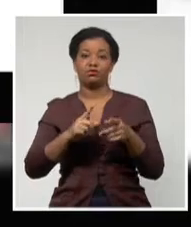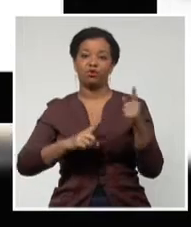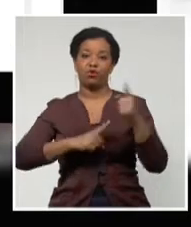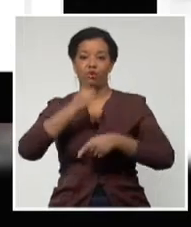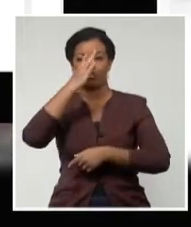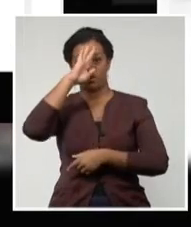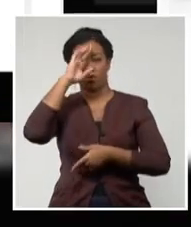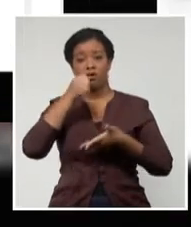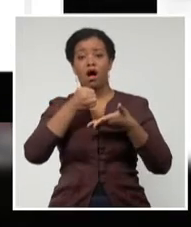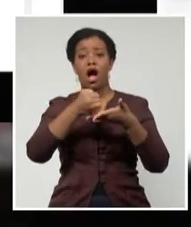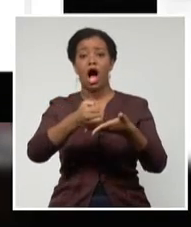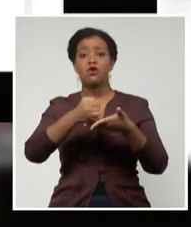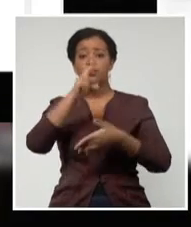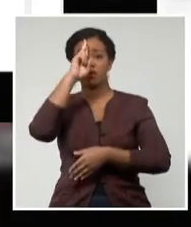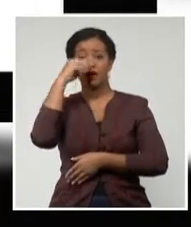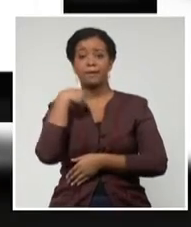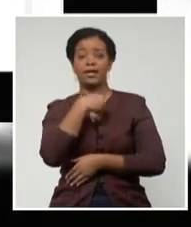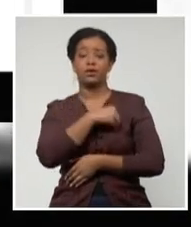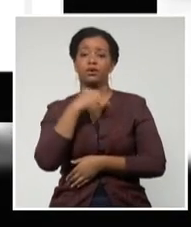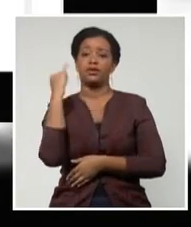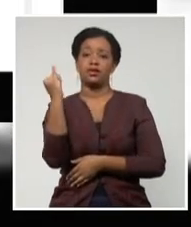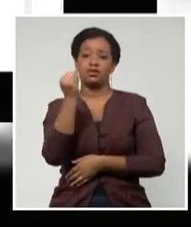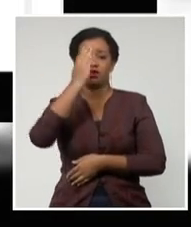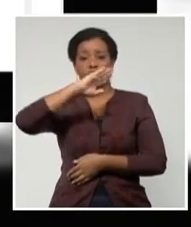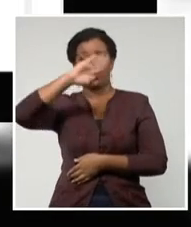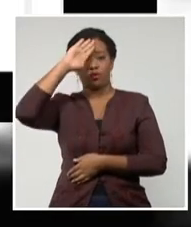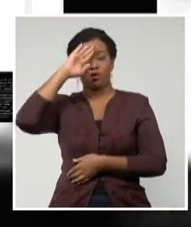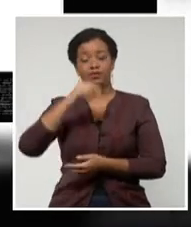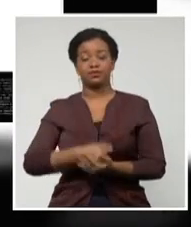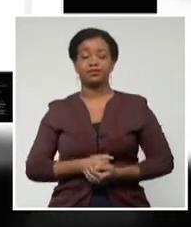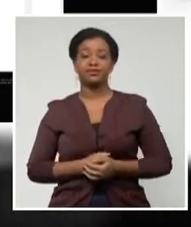médica internacional de Cuba.